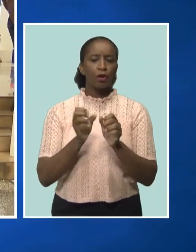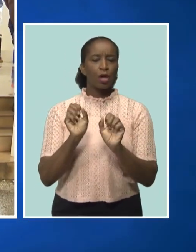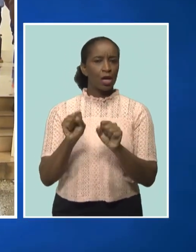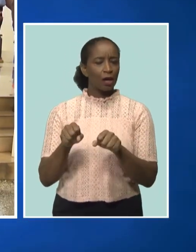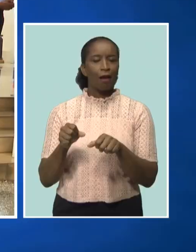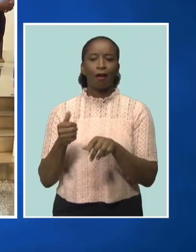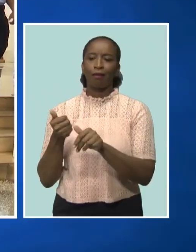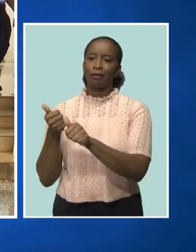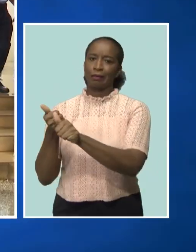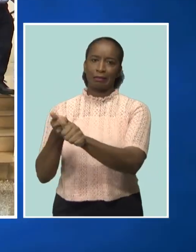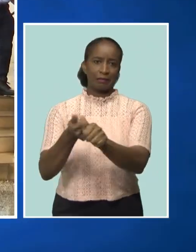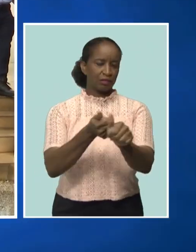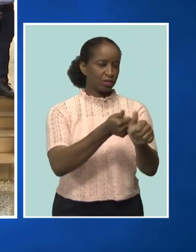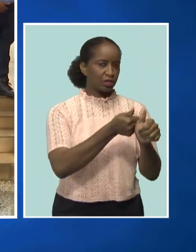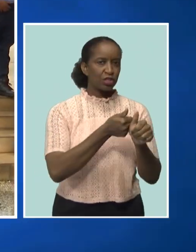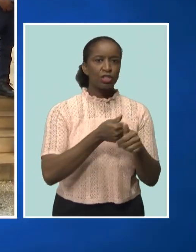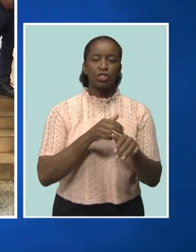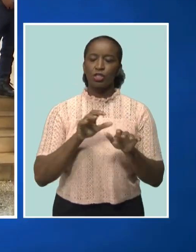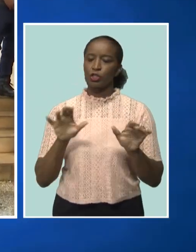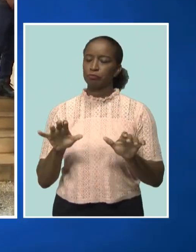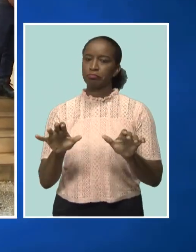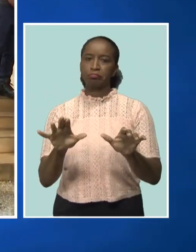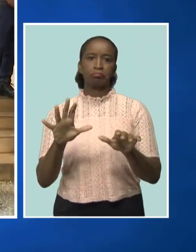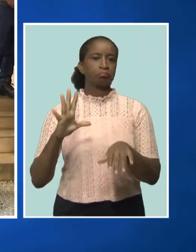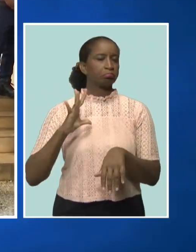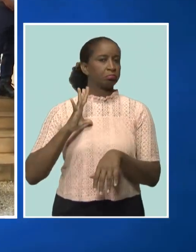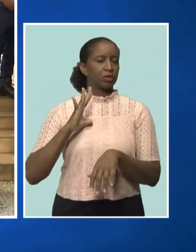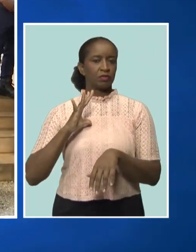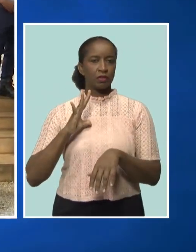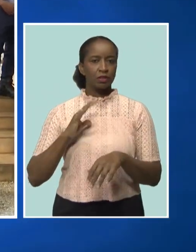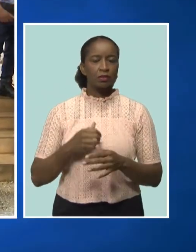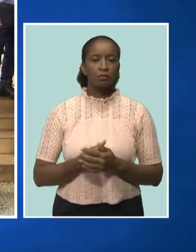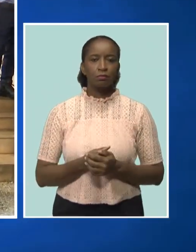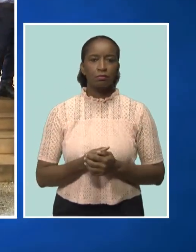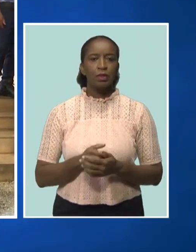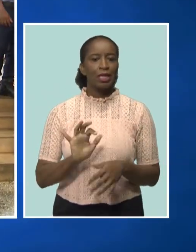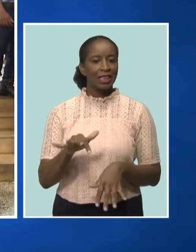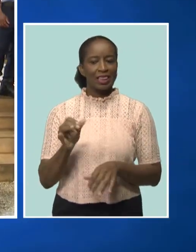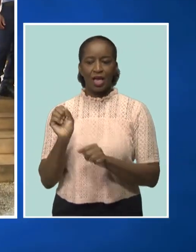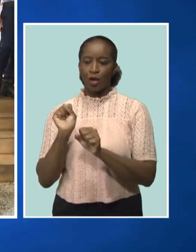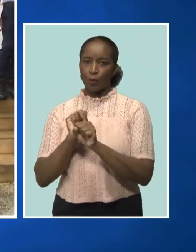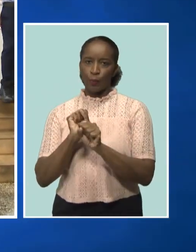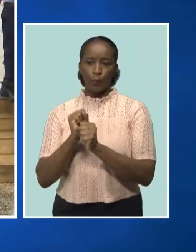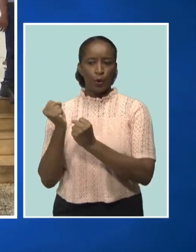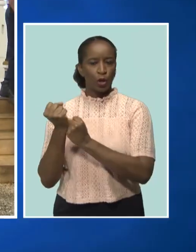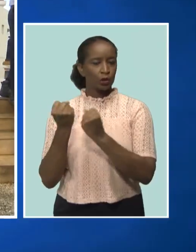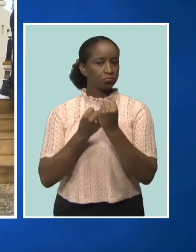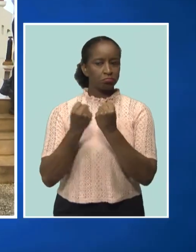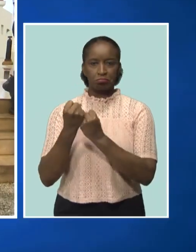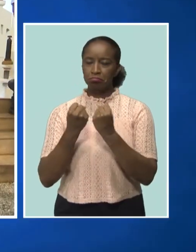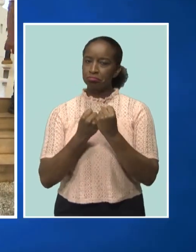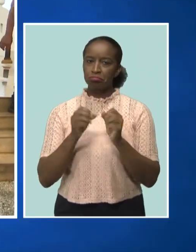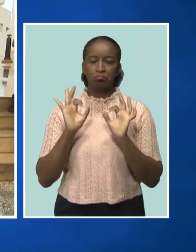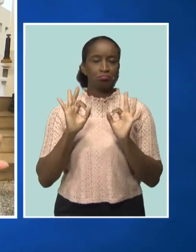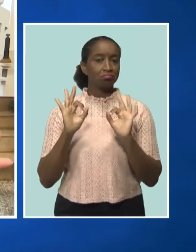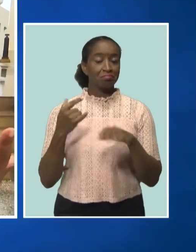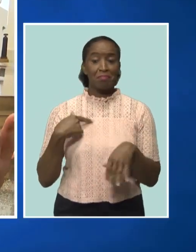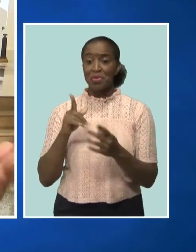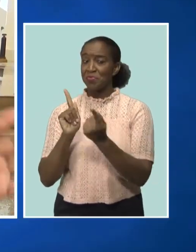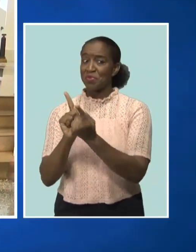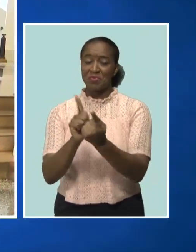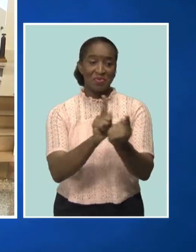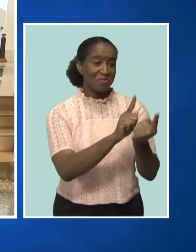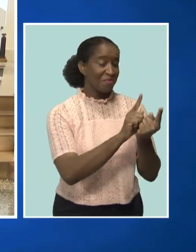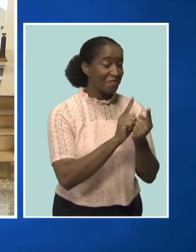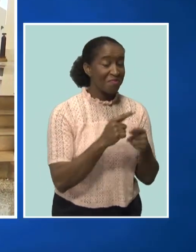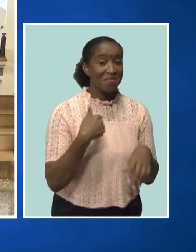the event across each parish is of the same level. So that integration has been working well. I am getting to meet a lot of people from all over Barbados,